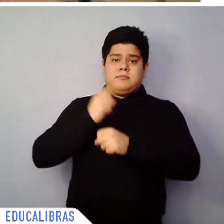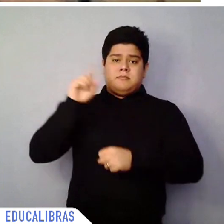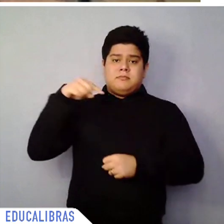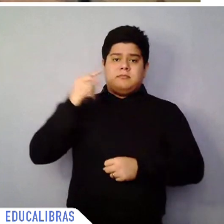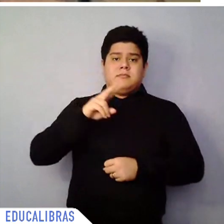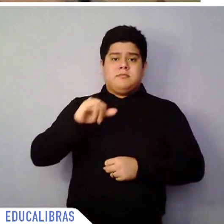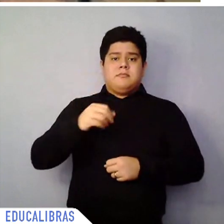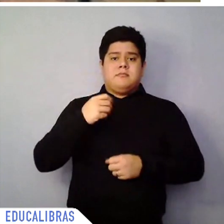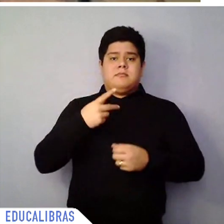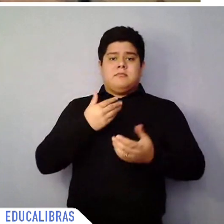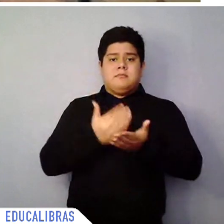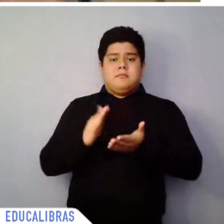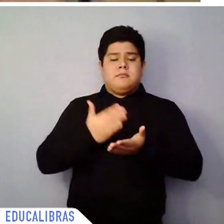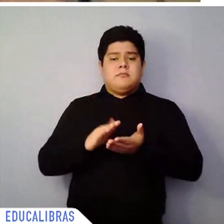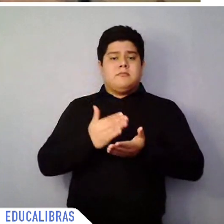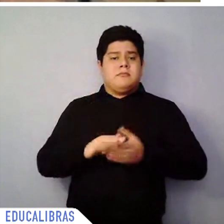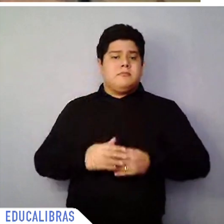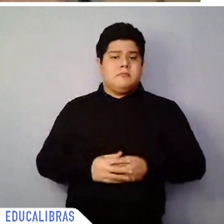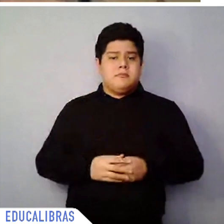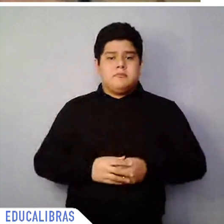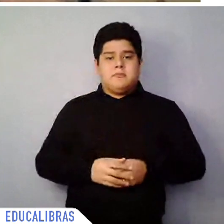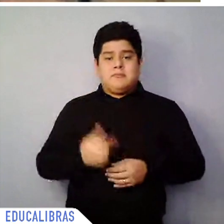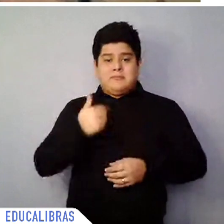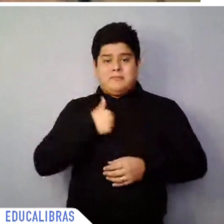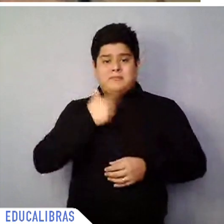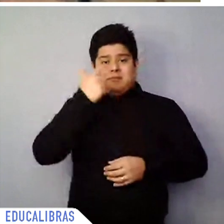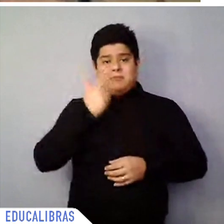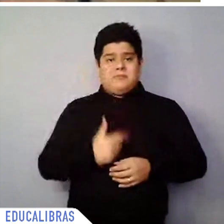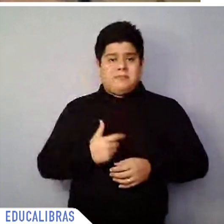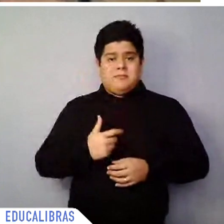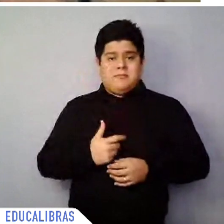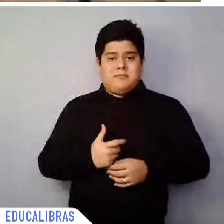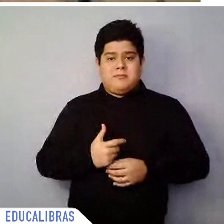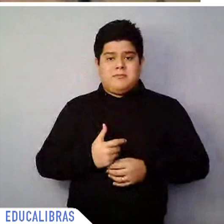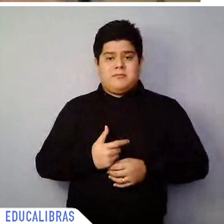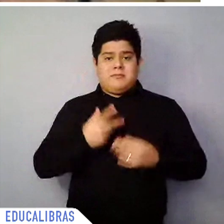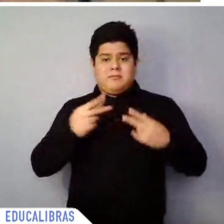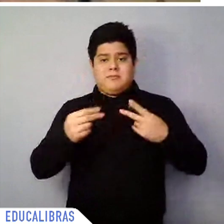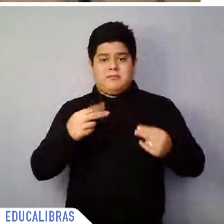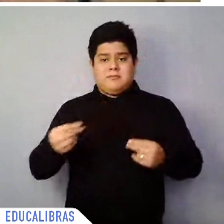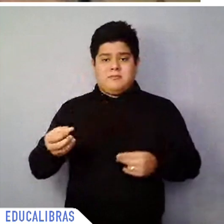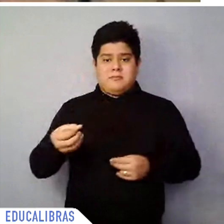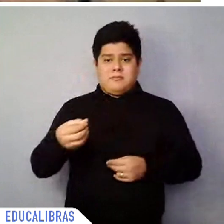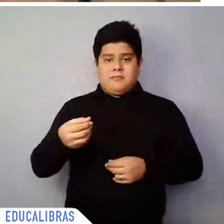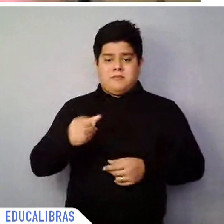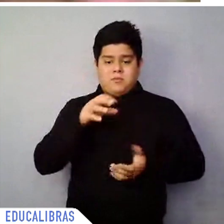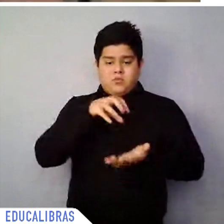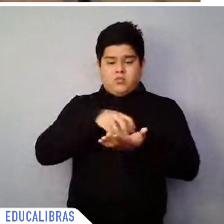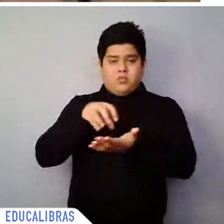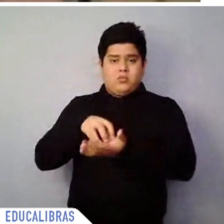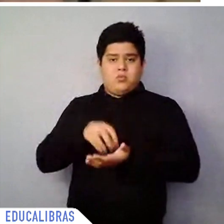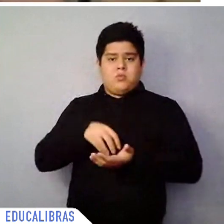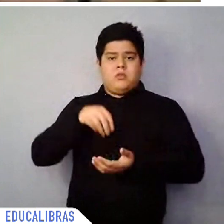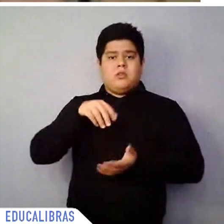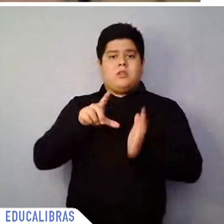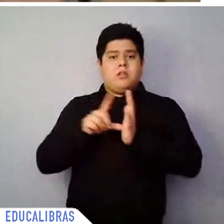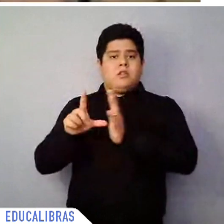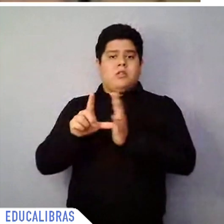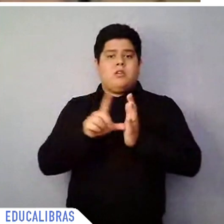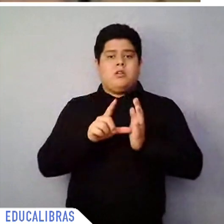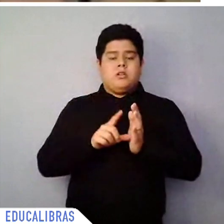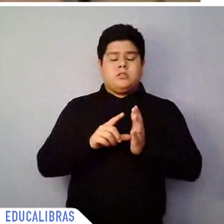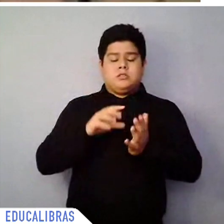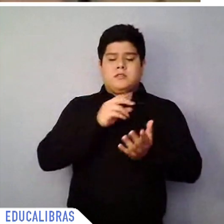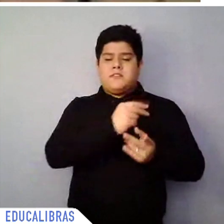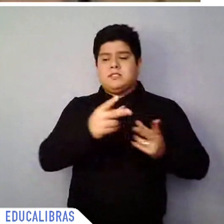We need to have 75% of the people vaccinated. Next year, we'll have many vaccines. It's